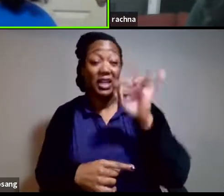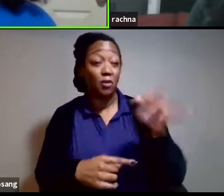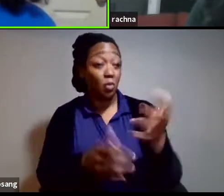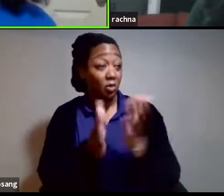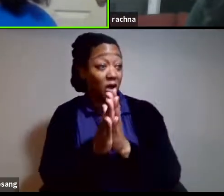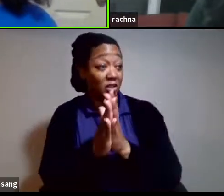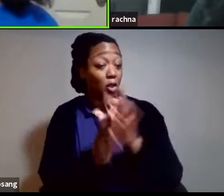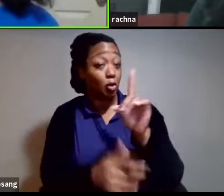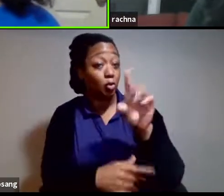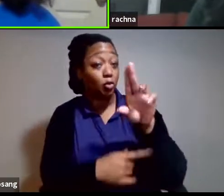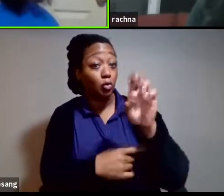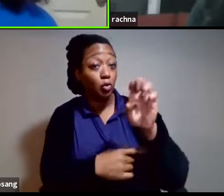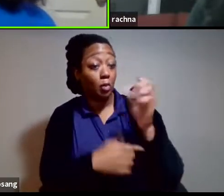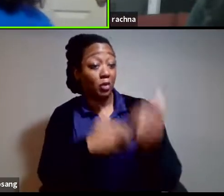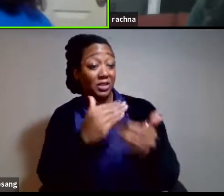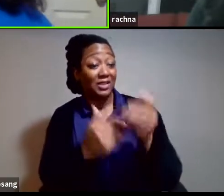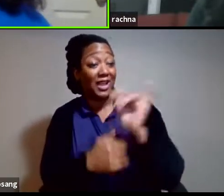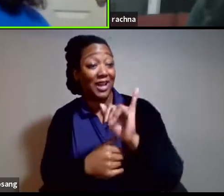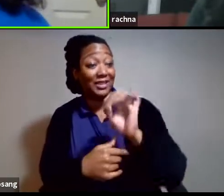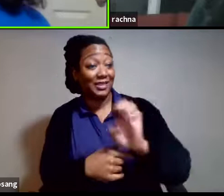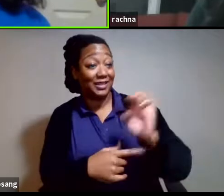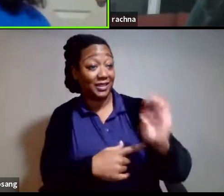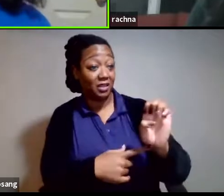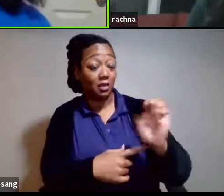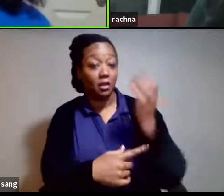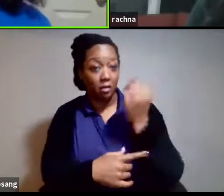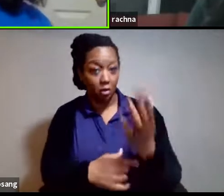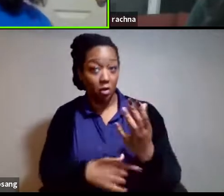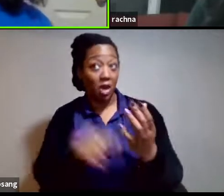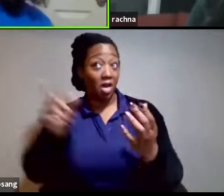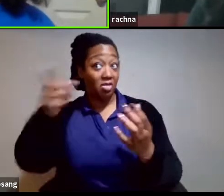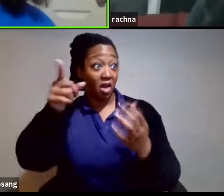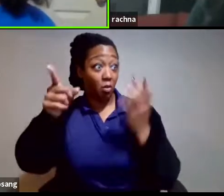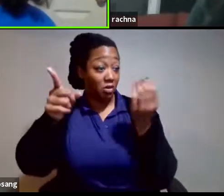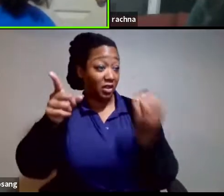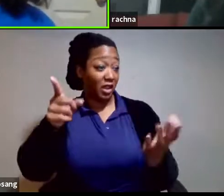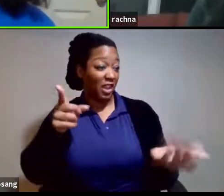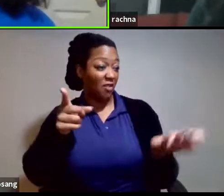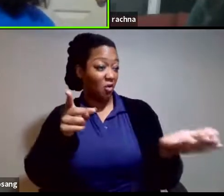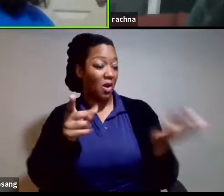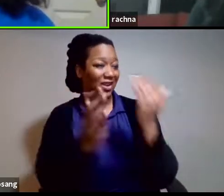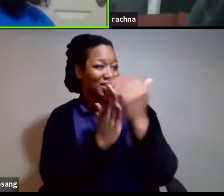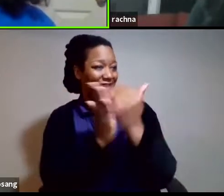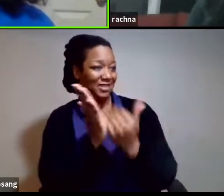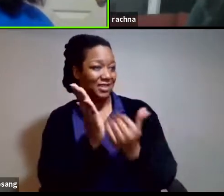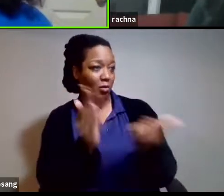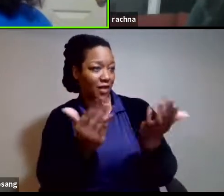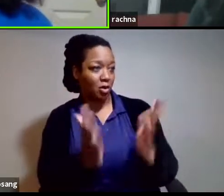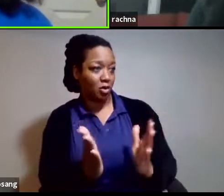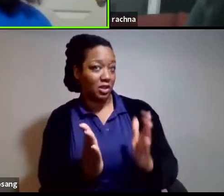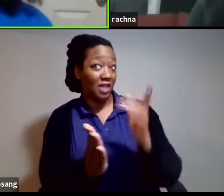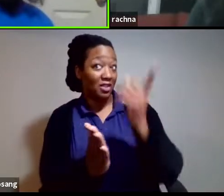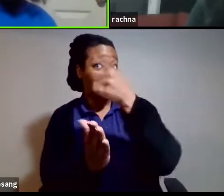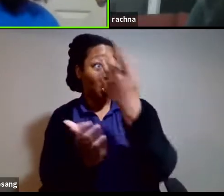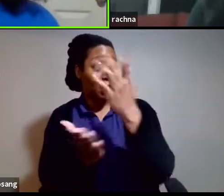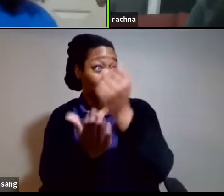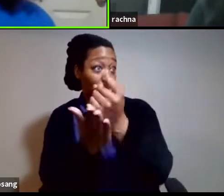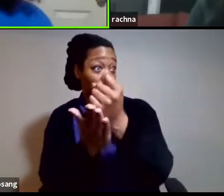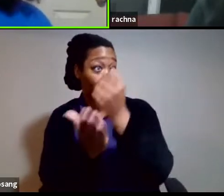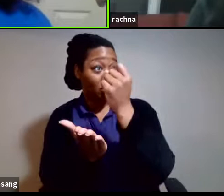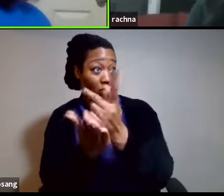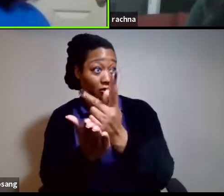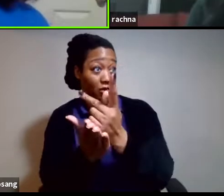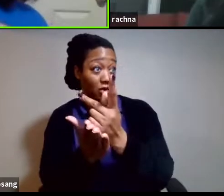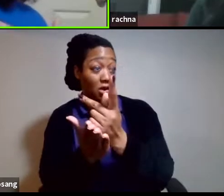IEE, they will give you a list of providers who have already been approved. It is not a complete list of